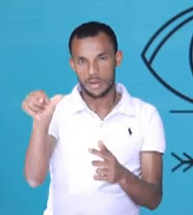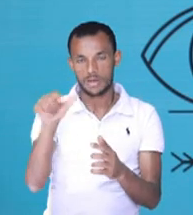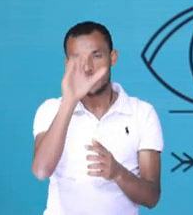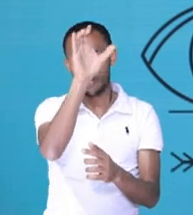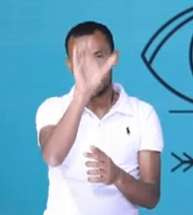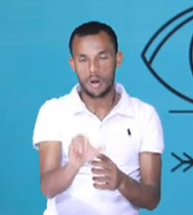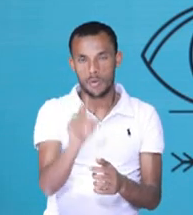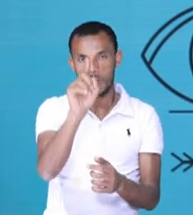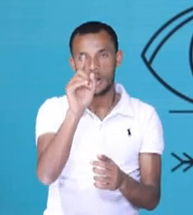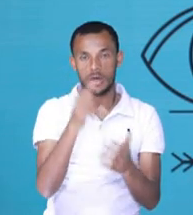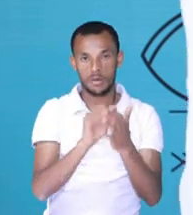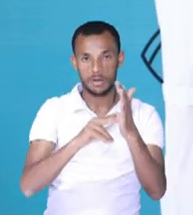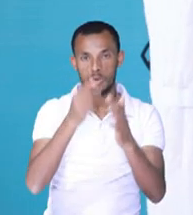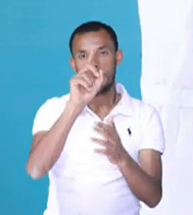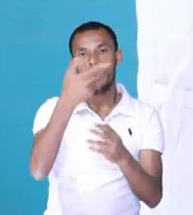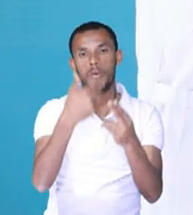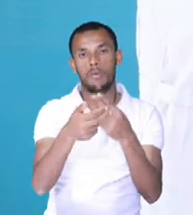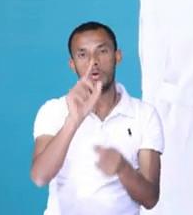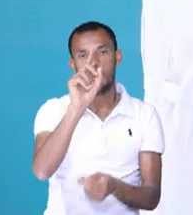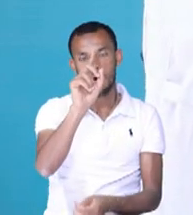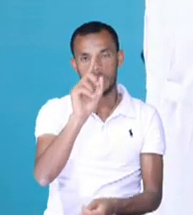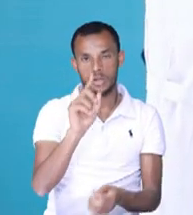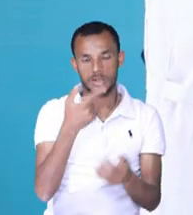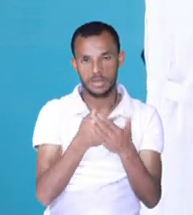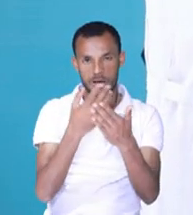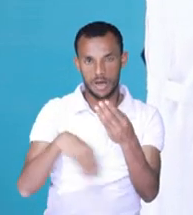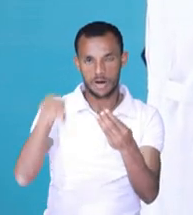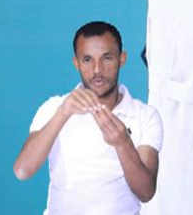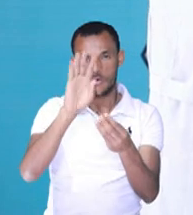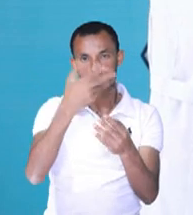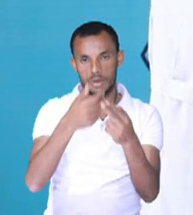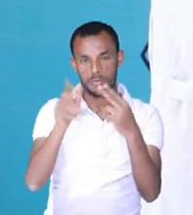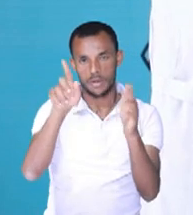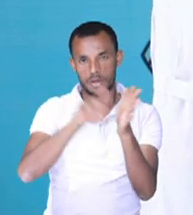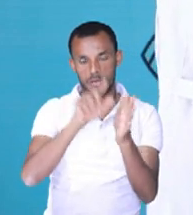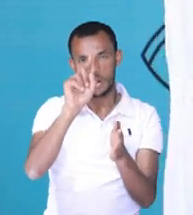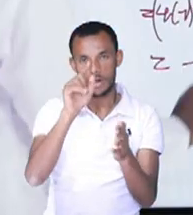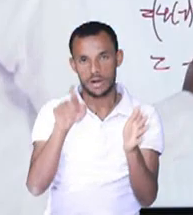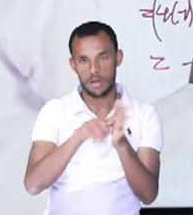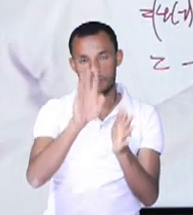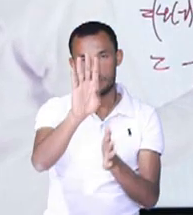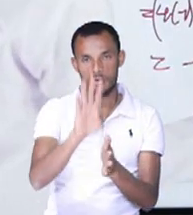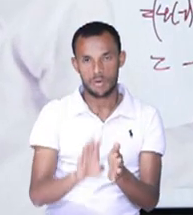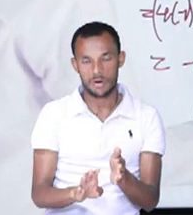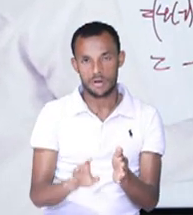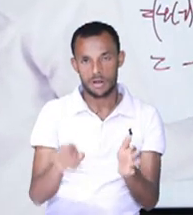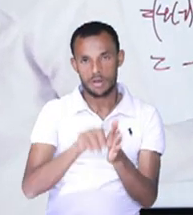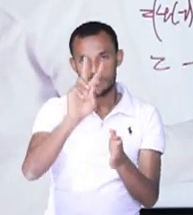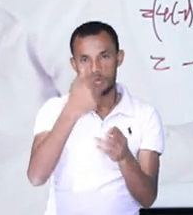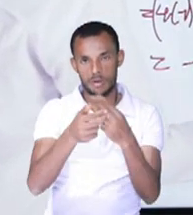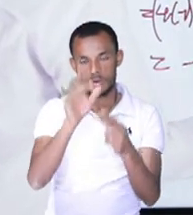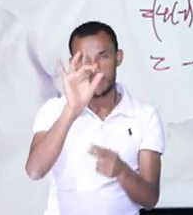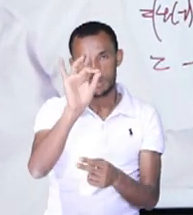be 1 by 1 matrix. When these are added up, 4 times -1, -4, -2